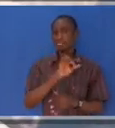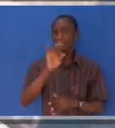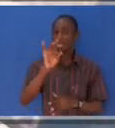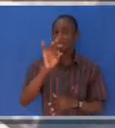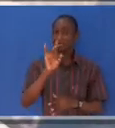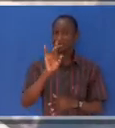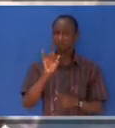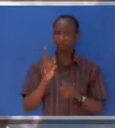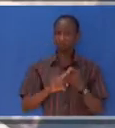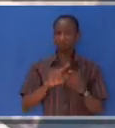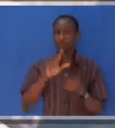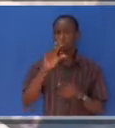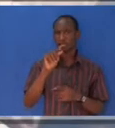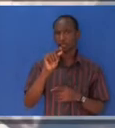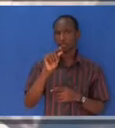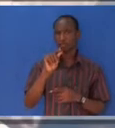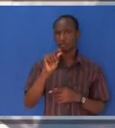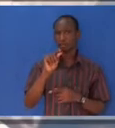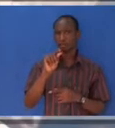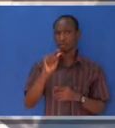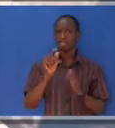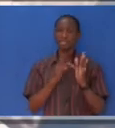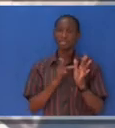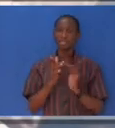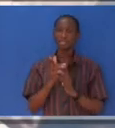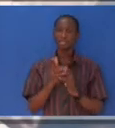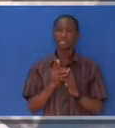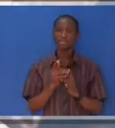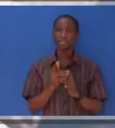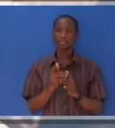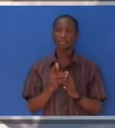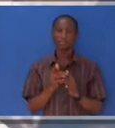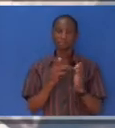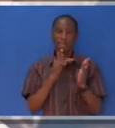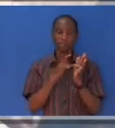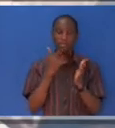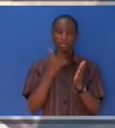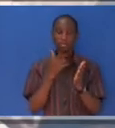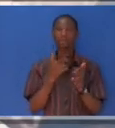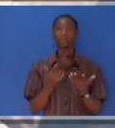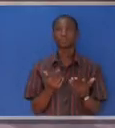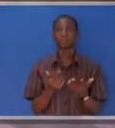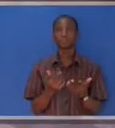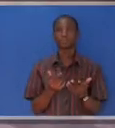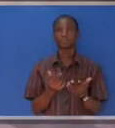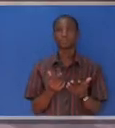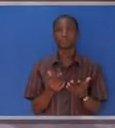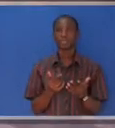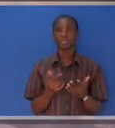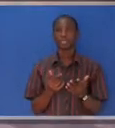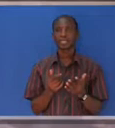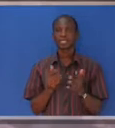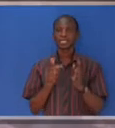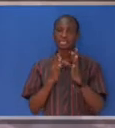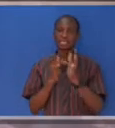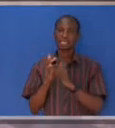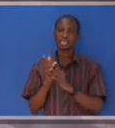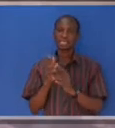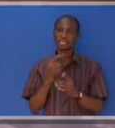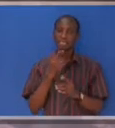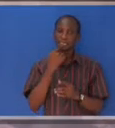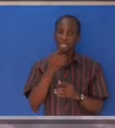18 through 20, Jesus is the one who said, and Jesus came and spoke